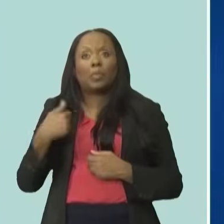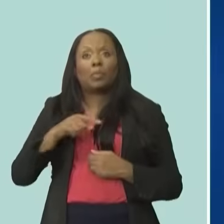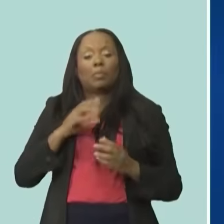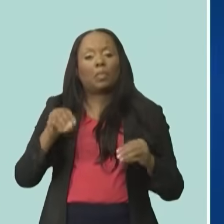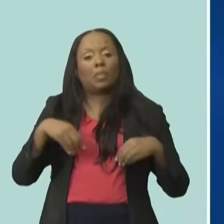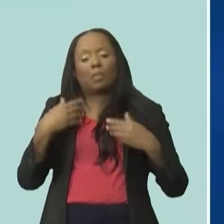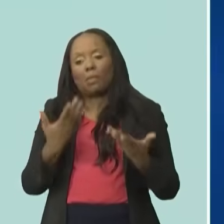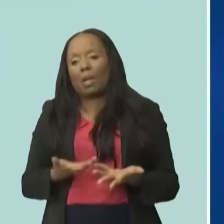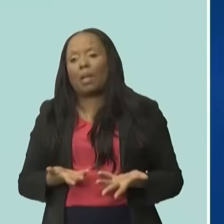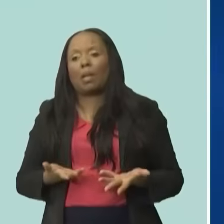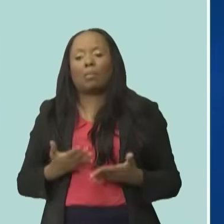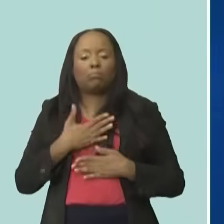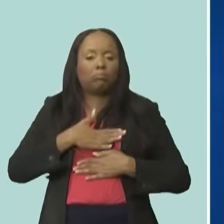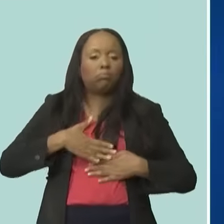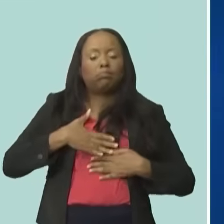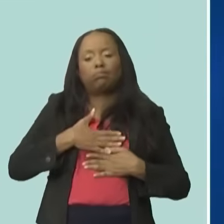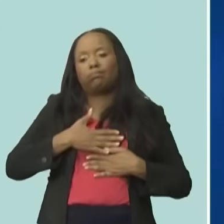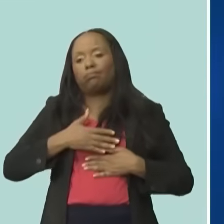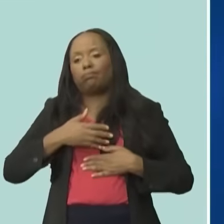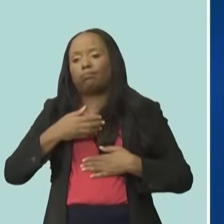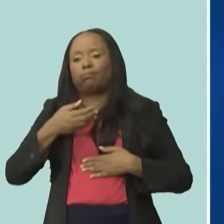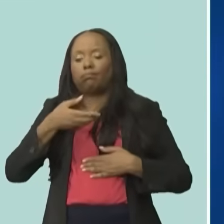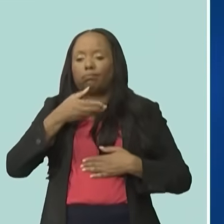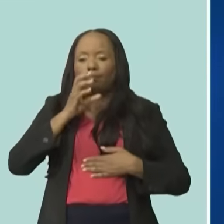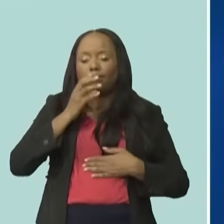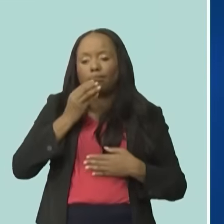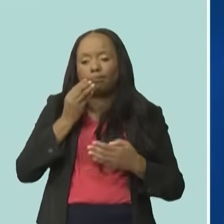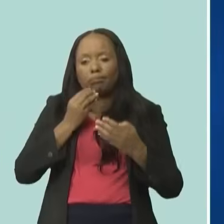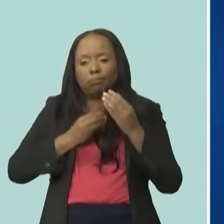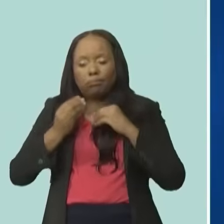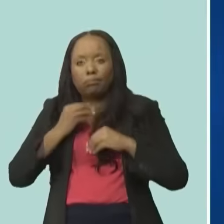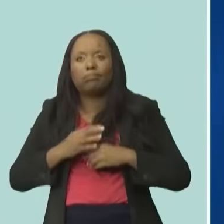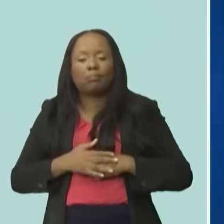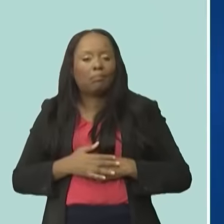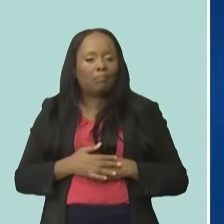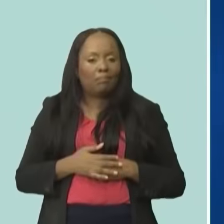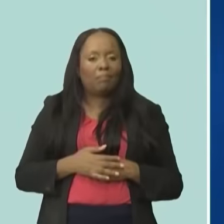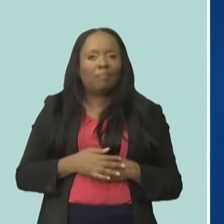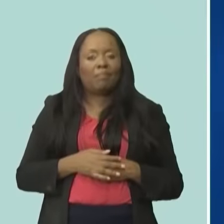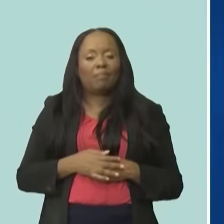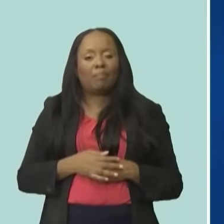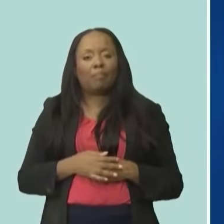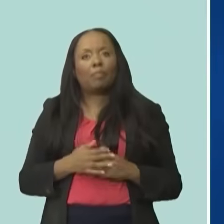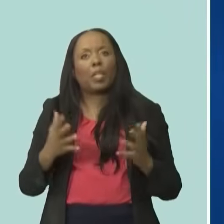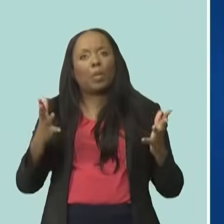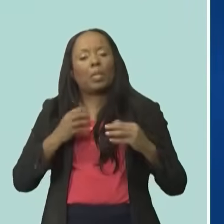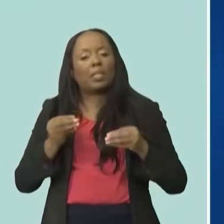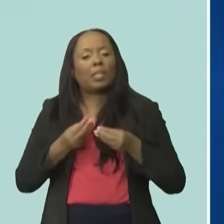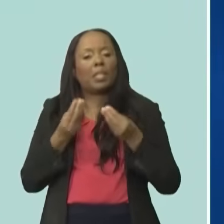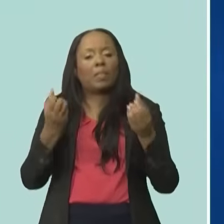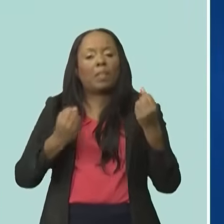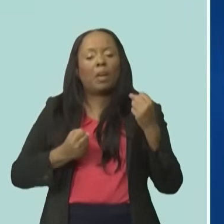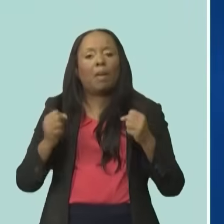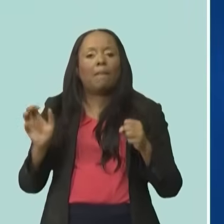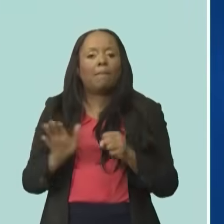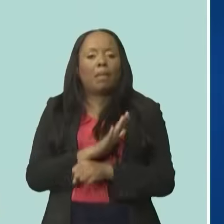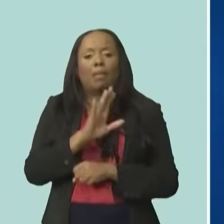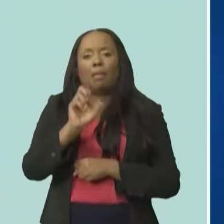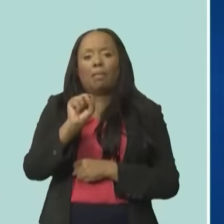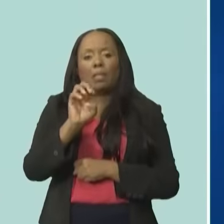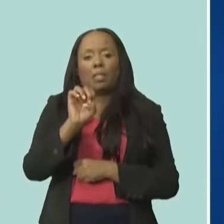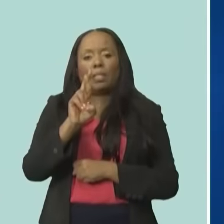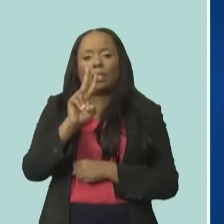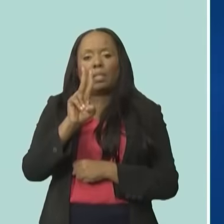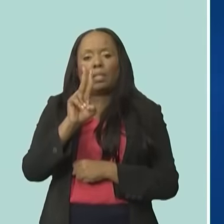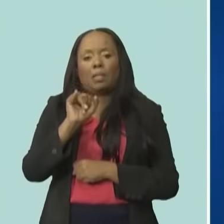with refreshments, entertainment, and we're trying to follow the model where we can do a full service in less than an hour. And we're